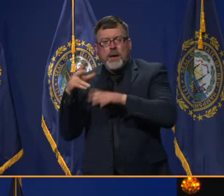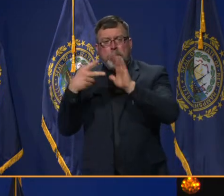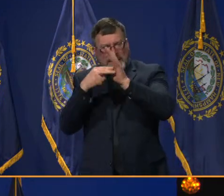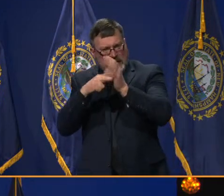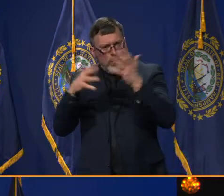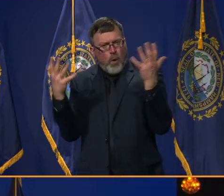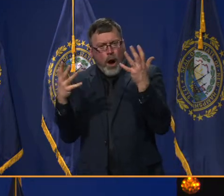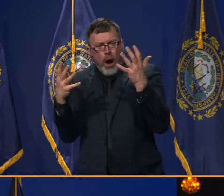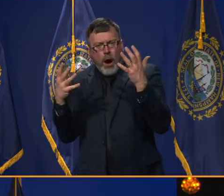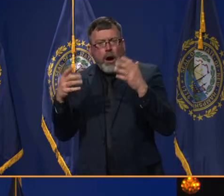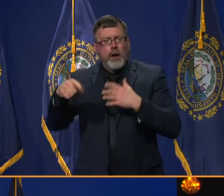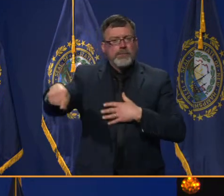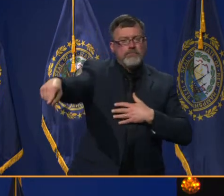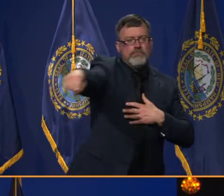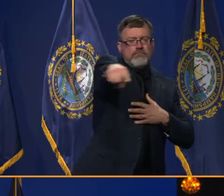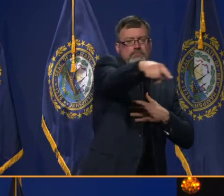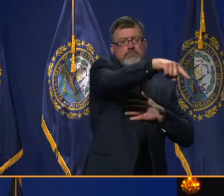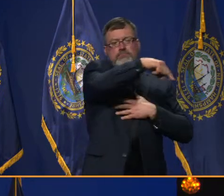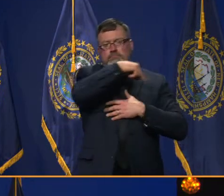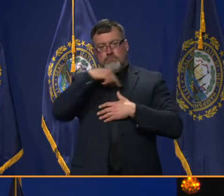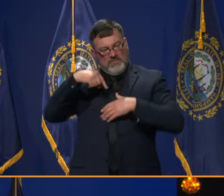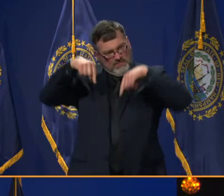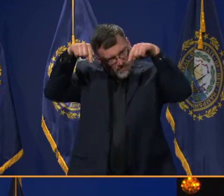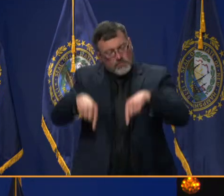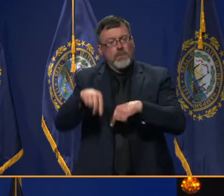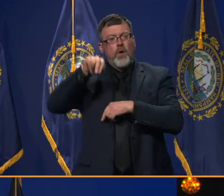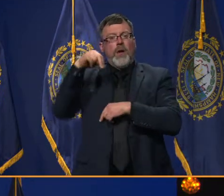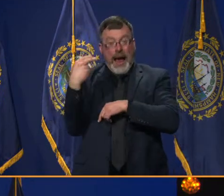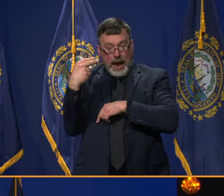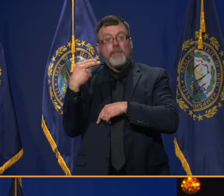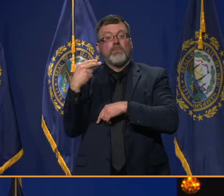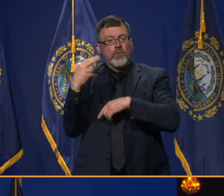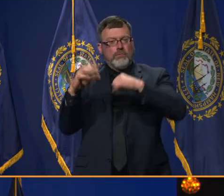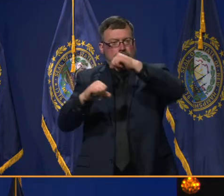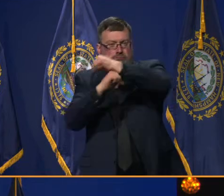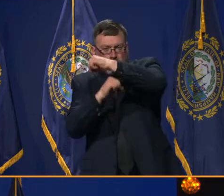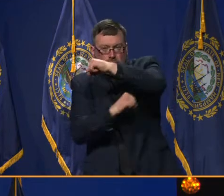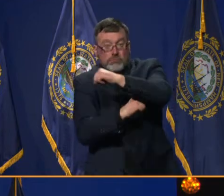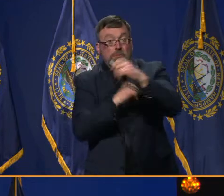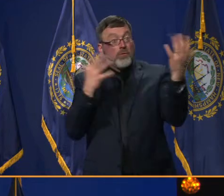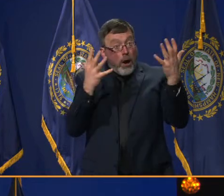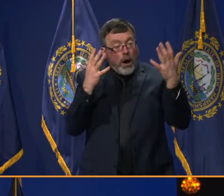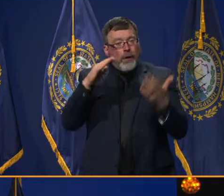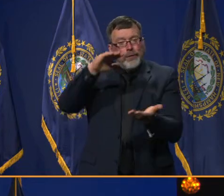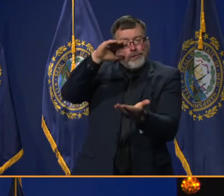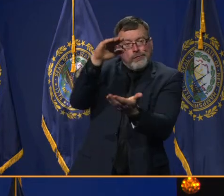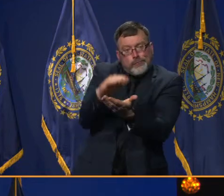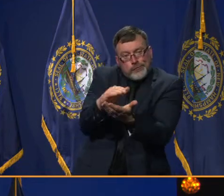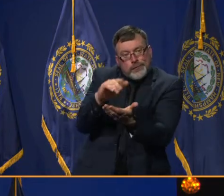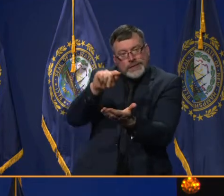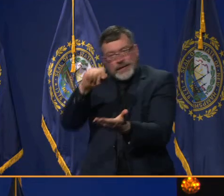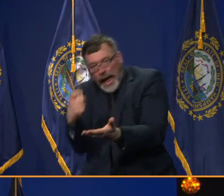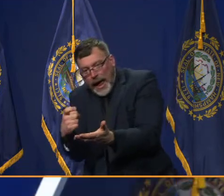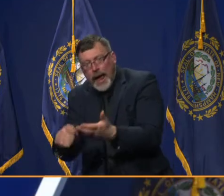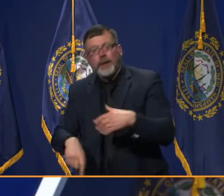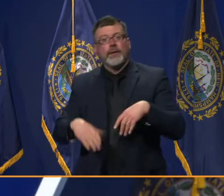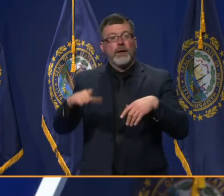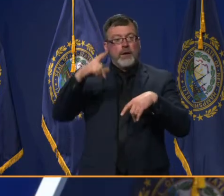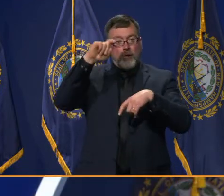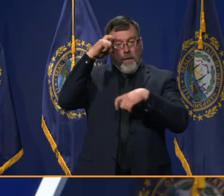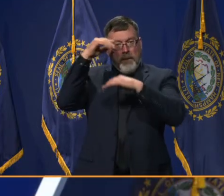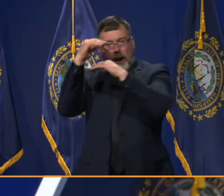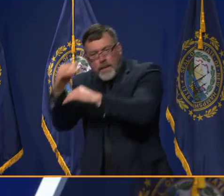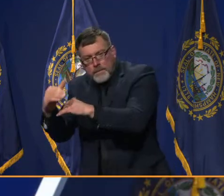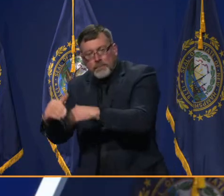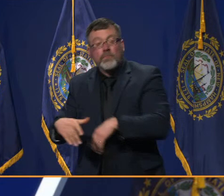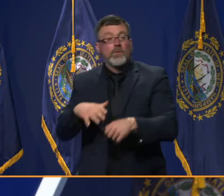agree that, frankly, it ties New Hampshire to the fundamentals of low taxes, limited government, local control. Yes, we treasure